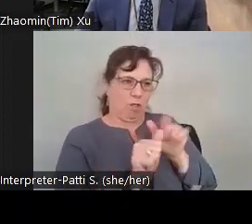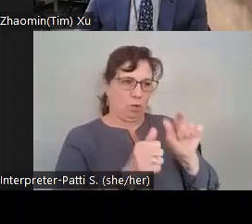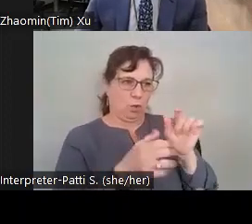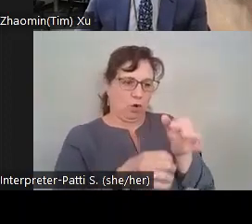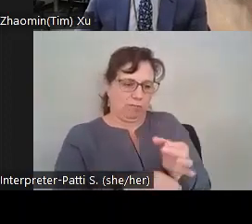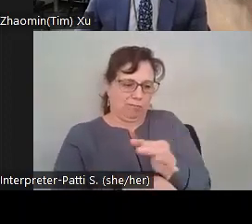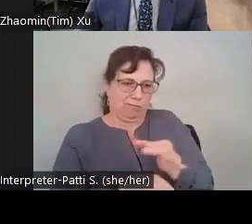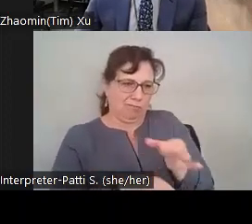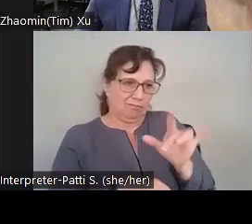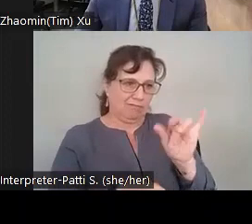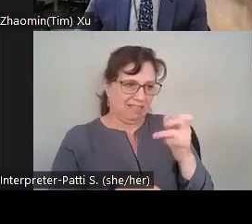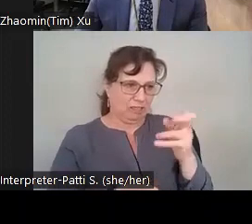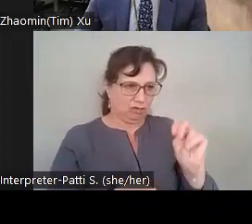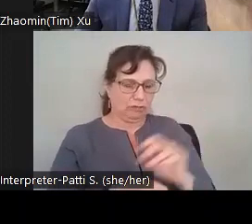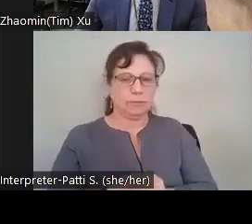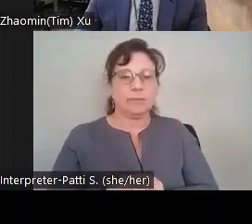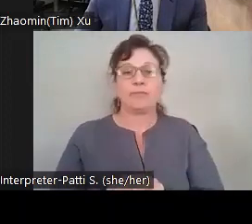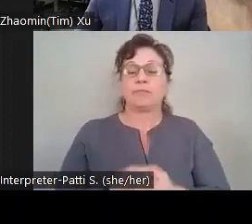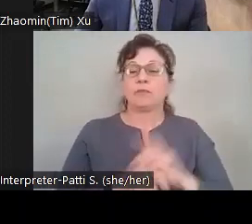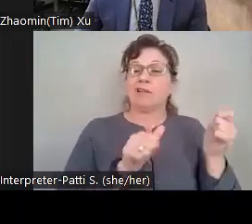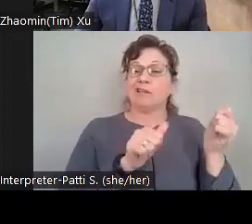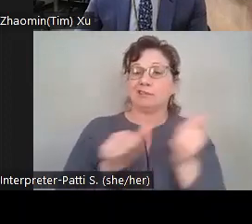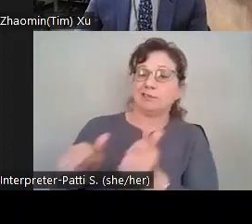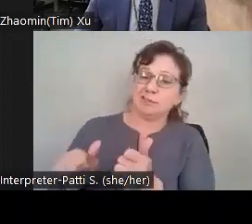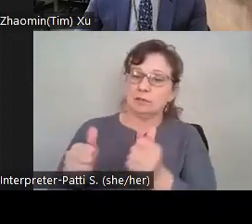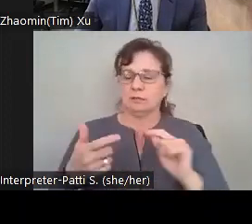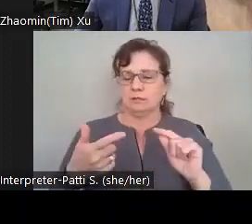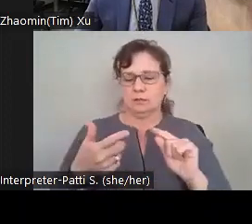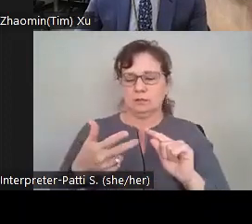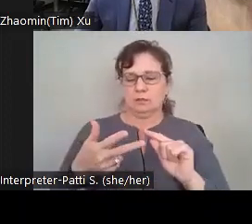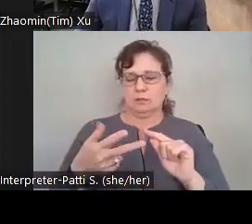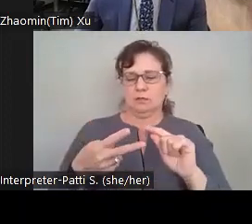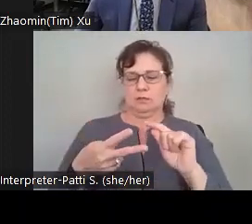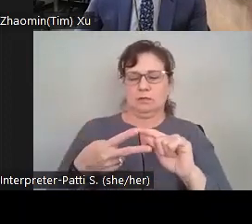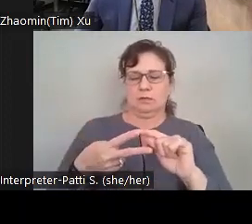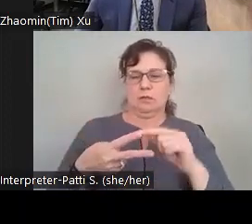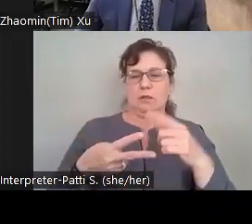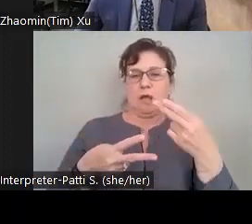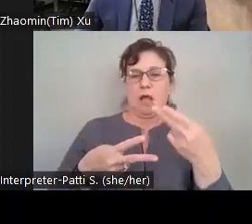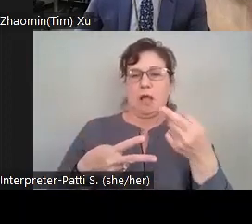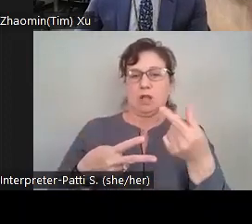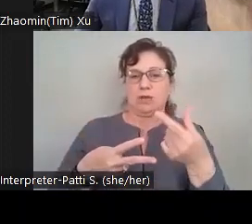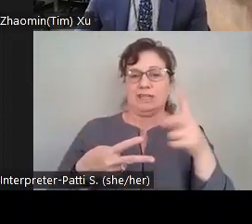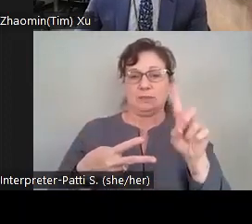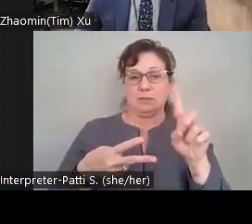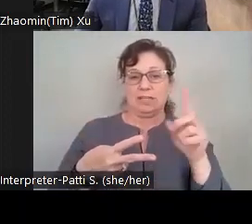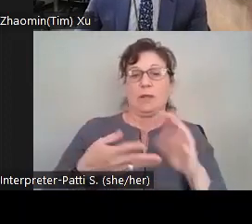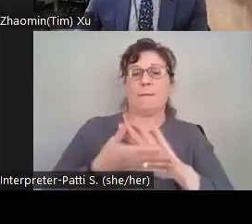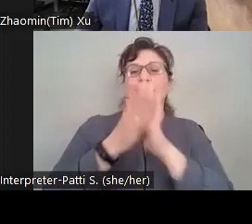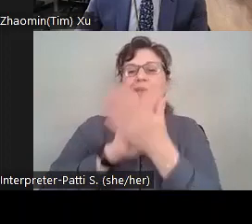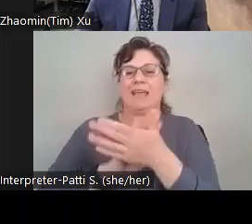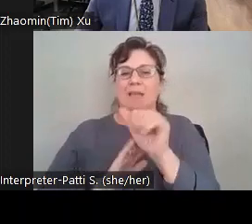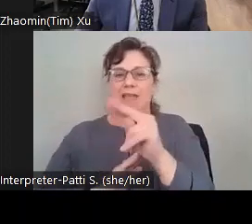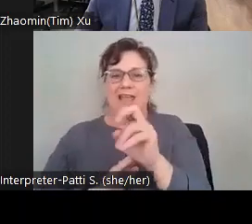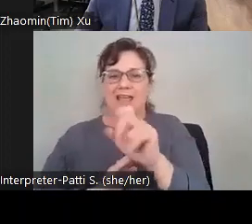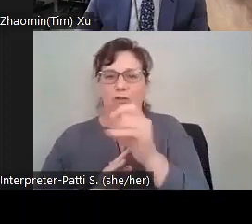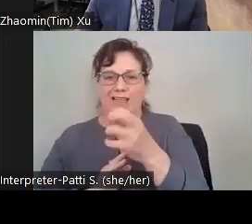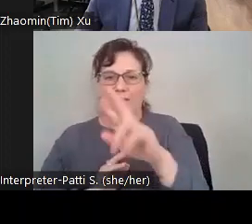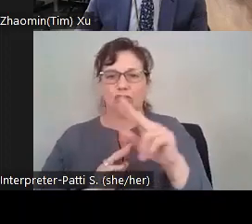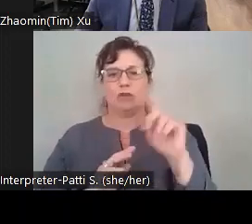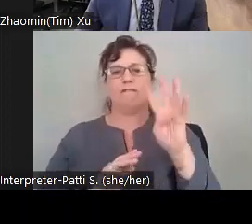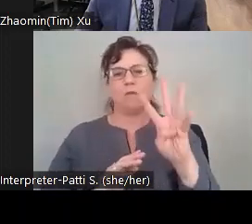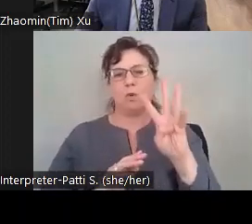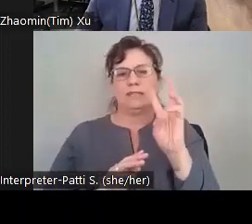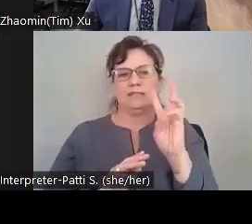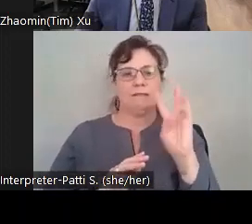group was that the average time of progression from high grade dysplasia to anal cancer was 46 months. And another study showed that